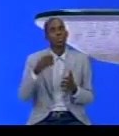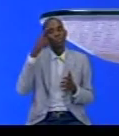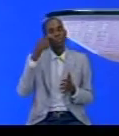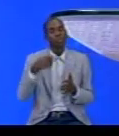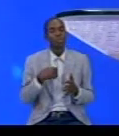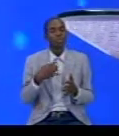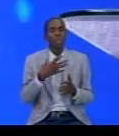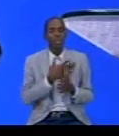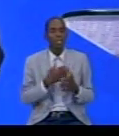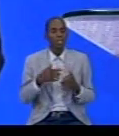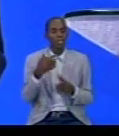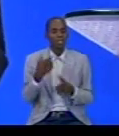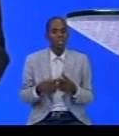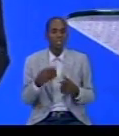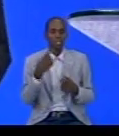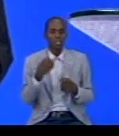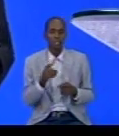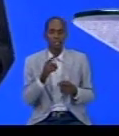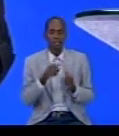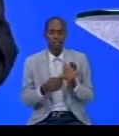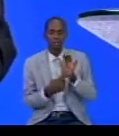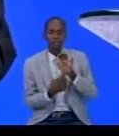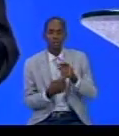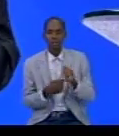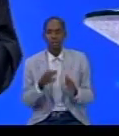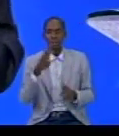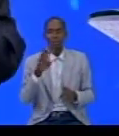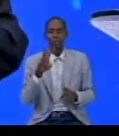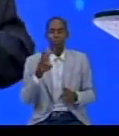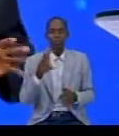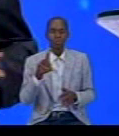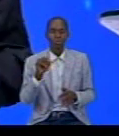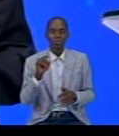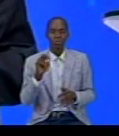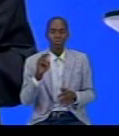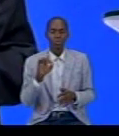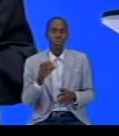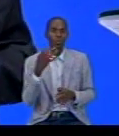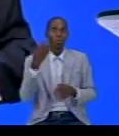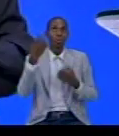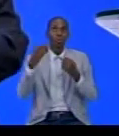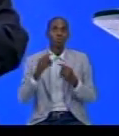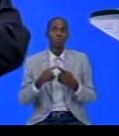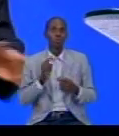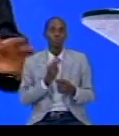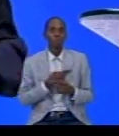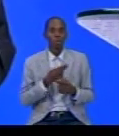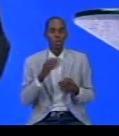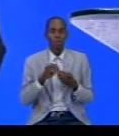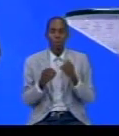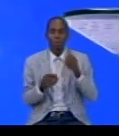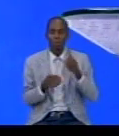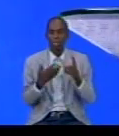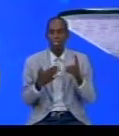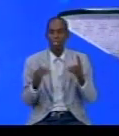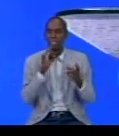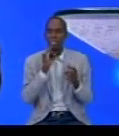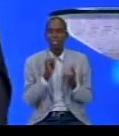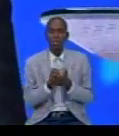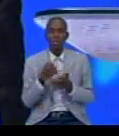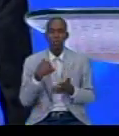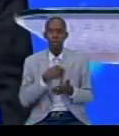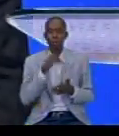revelation comes to us. Can I tell you, number one, we must be saved and be assured of our